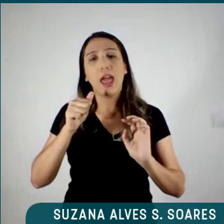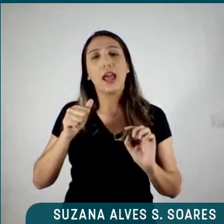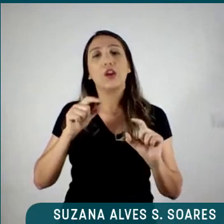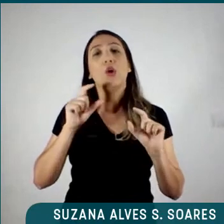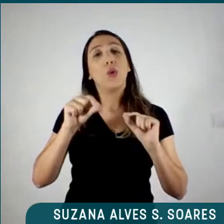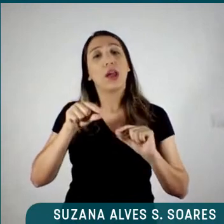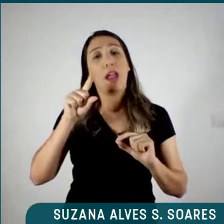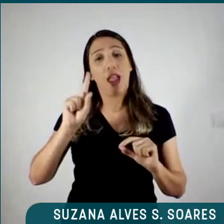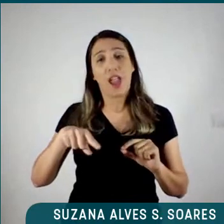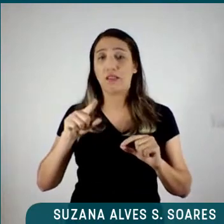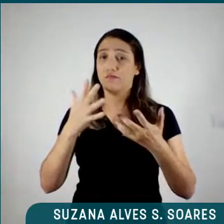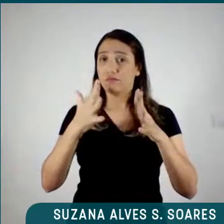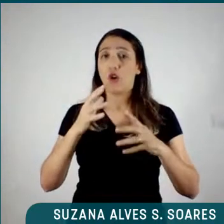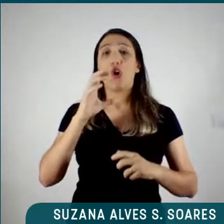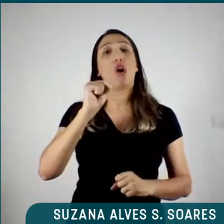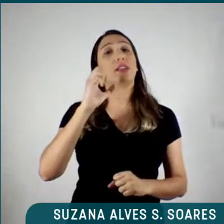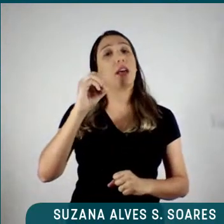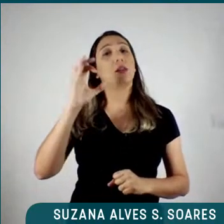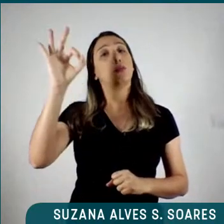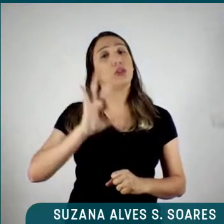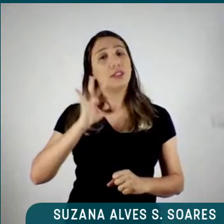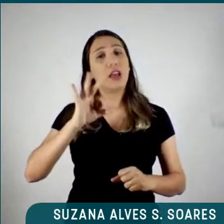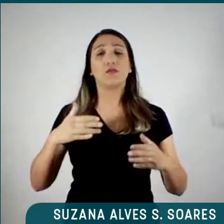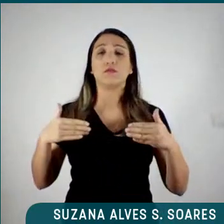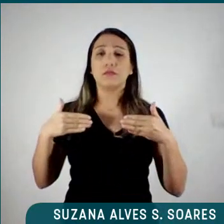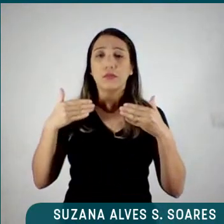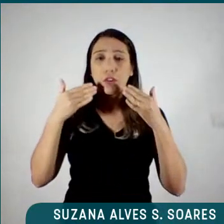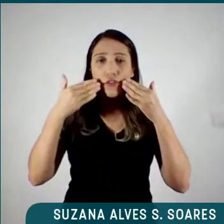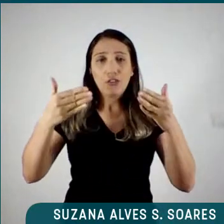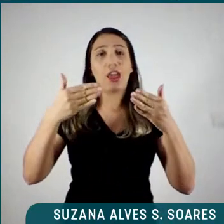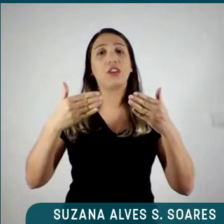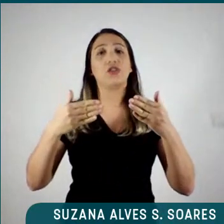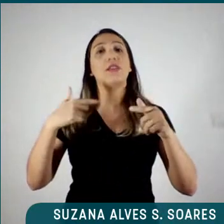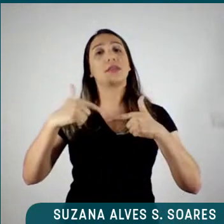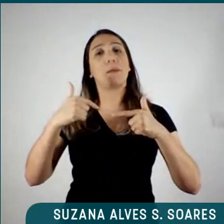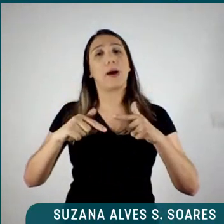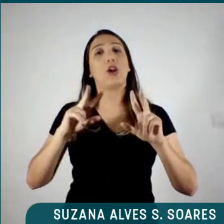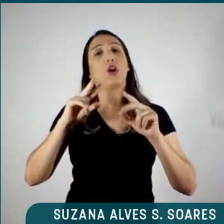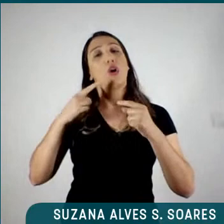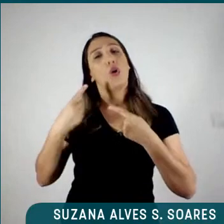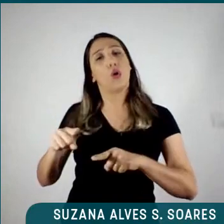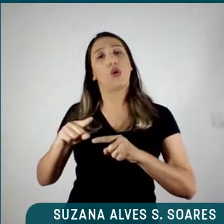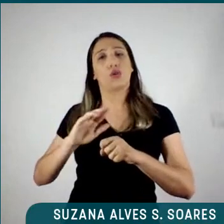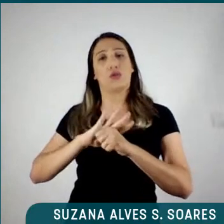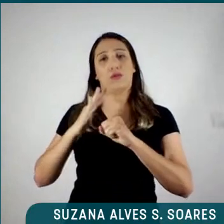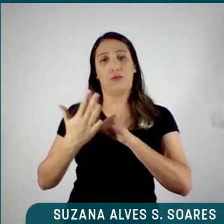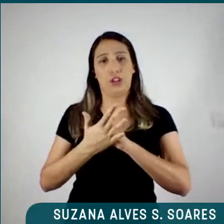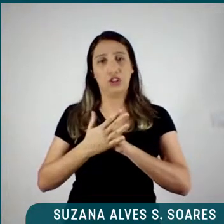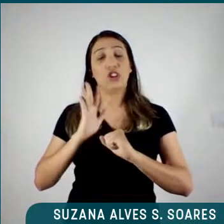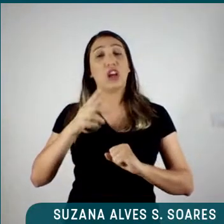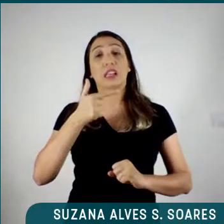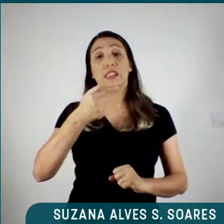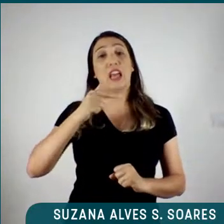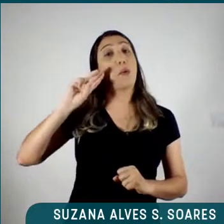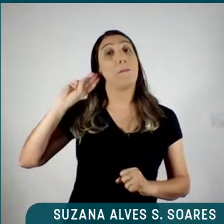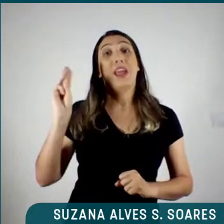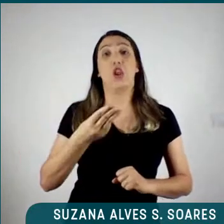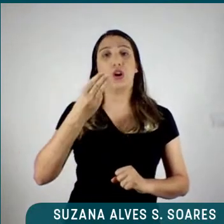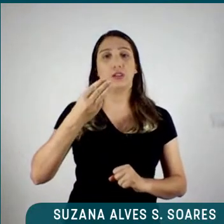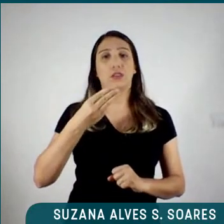a context to my question. I would like to give you some data. Women are